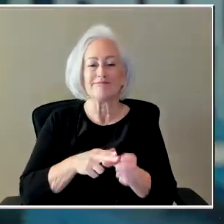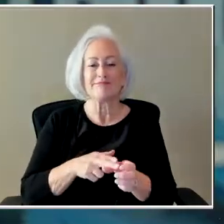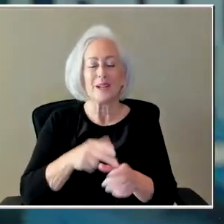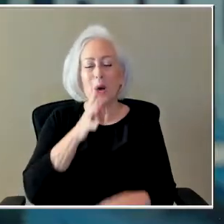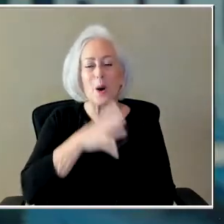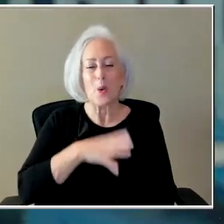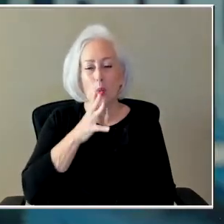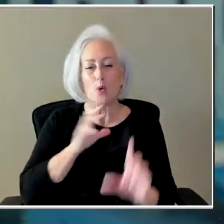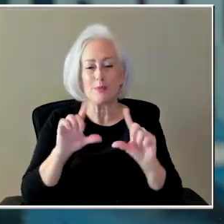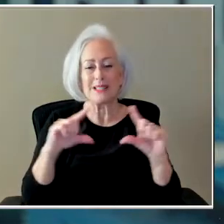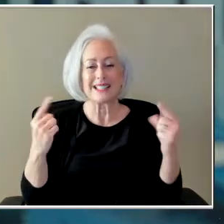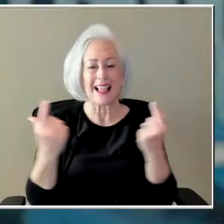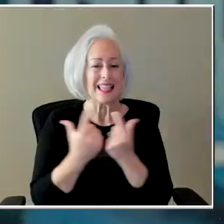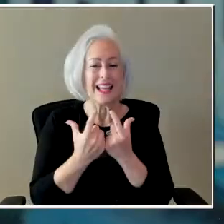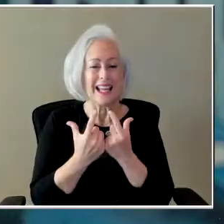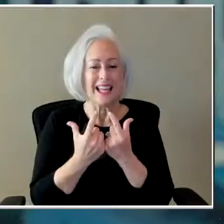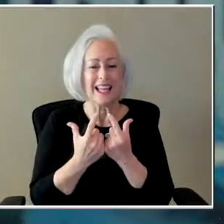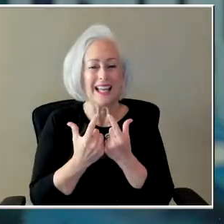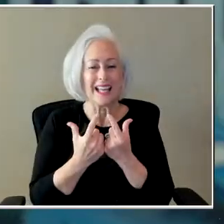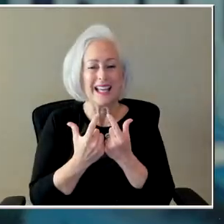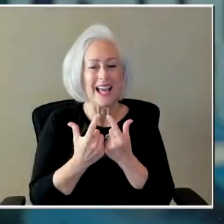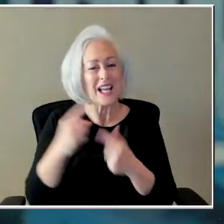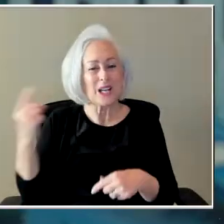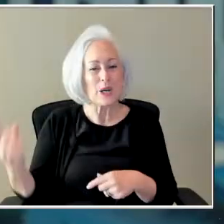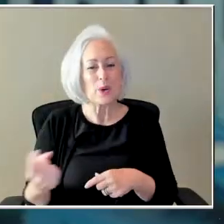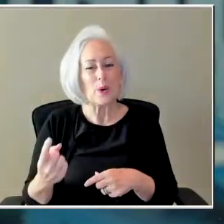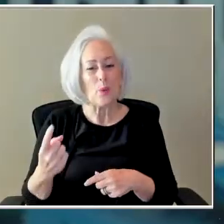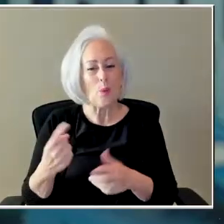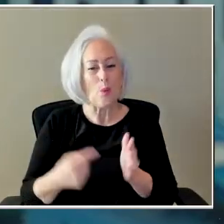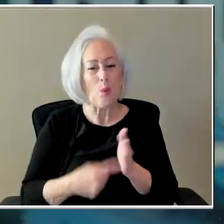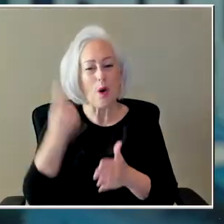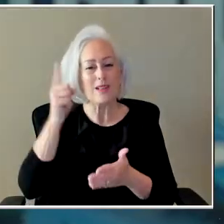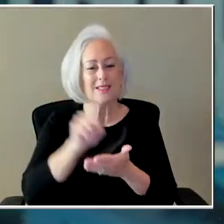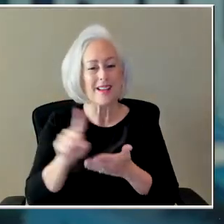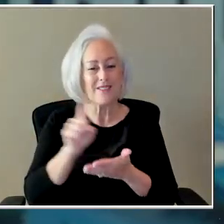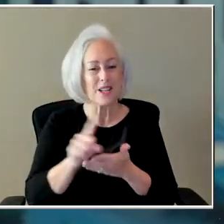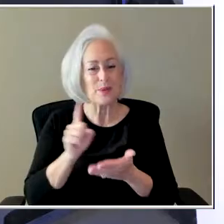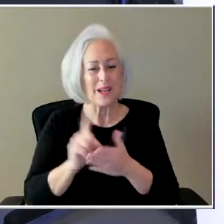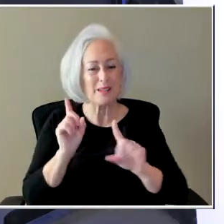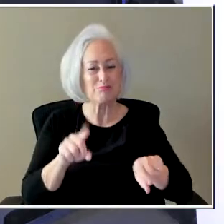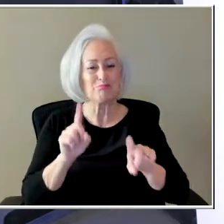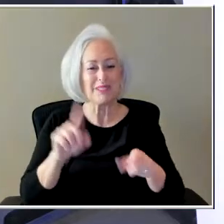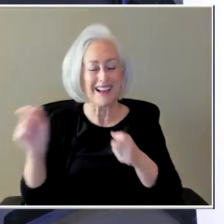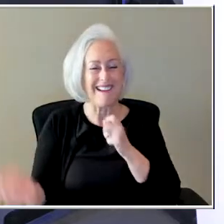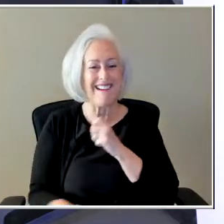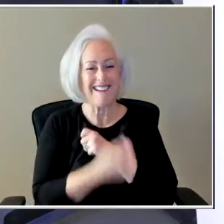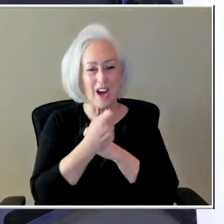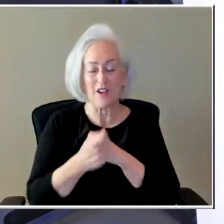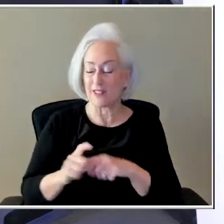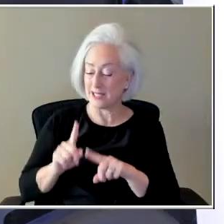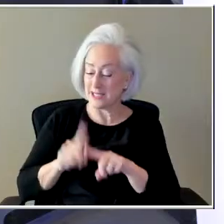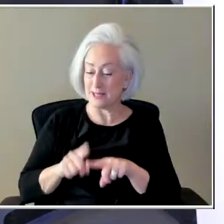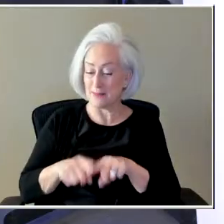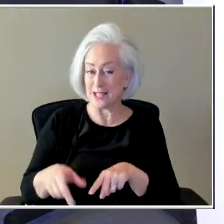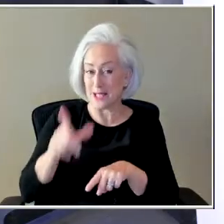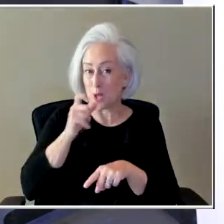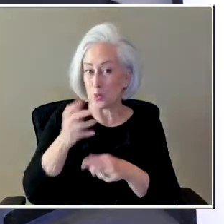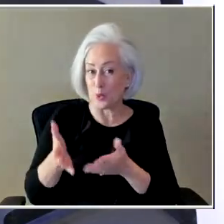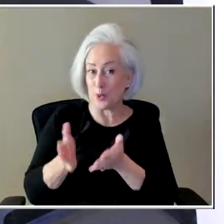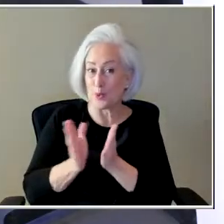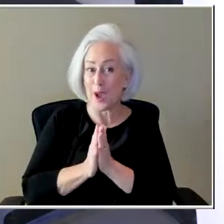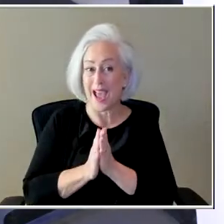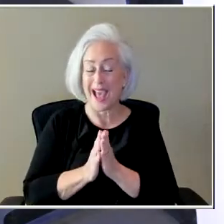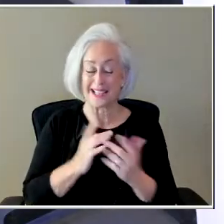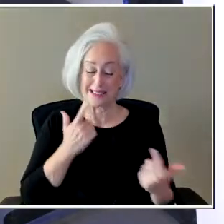we just would always, once a Pretty week. good. Was she pretty good? It depends on who you ask.